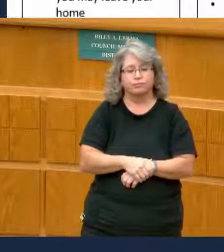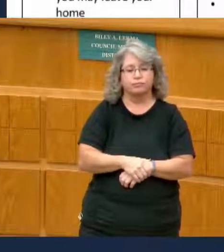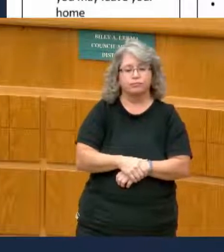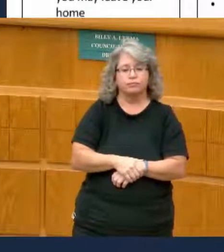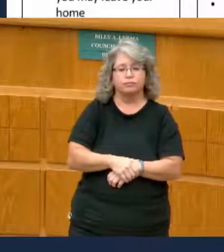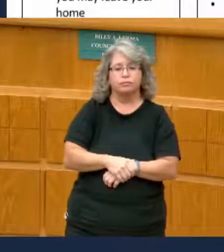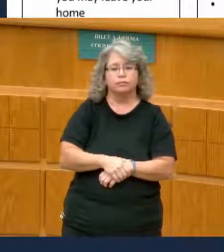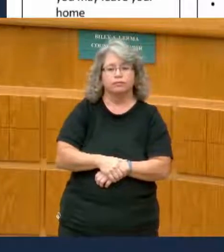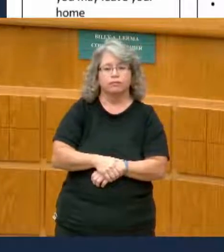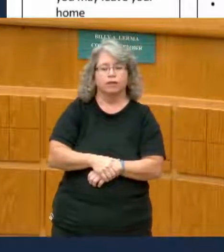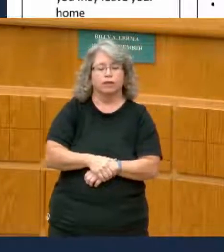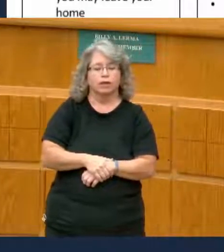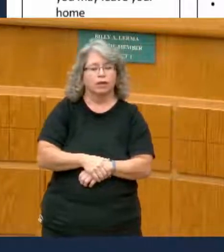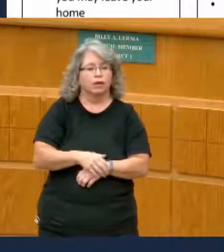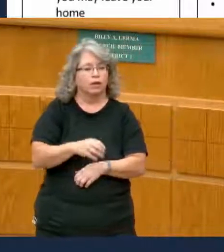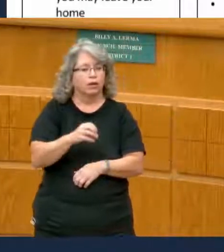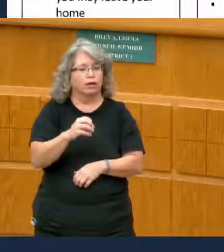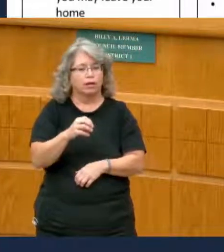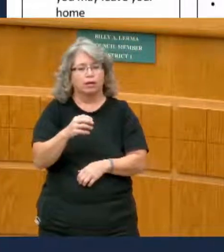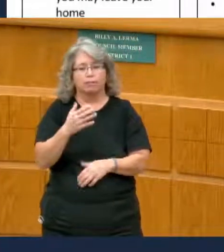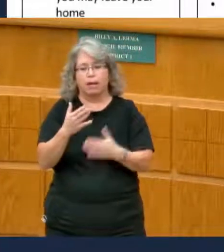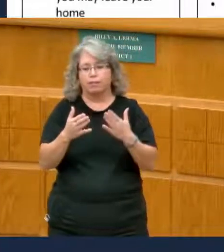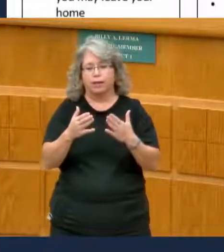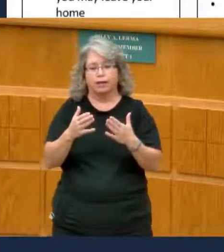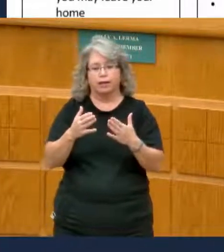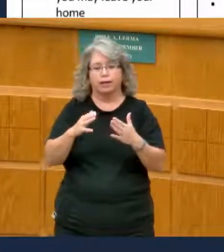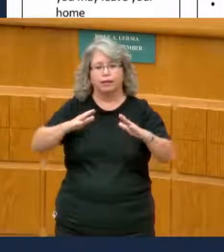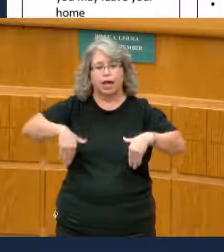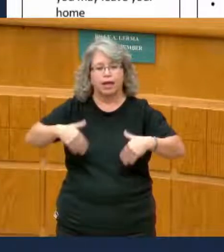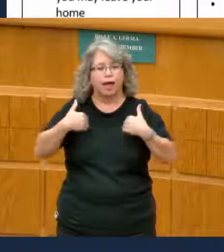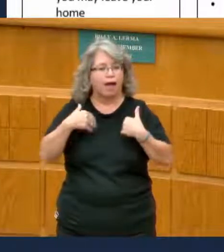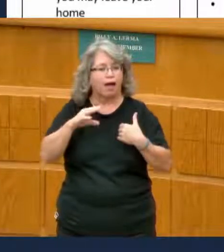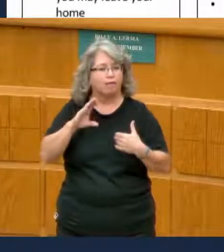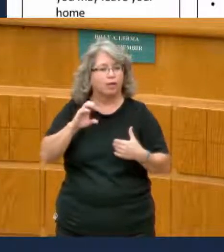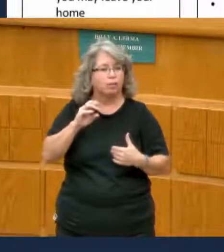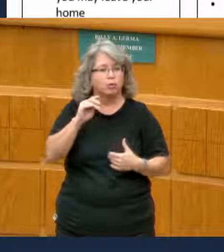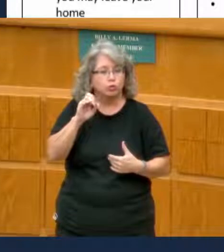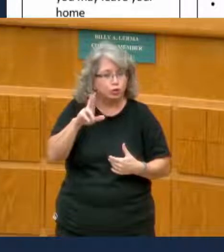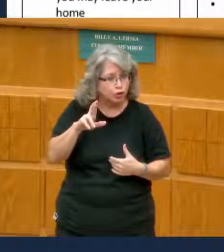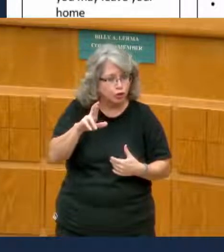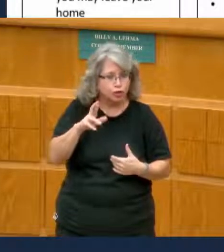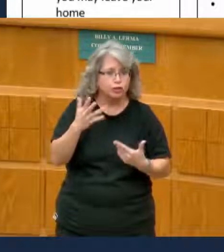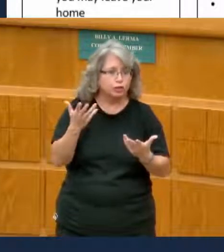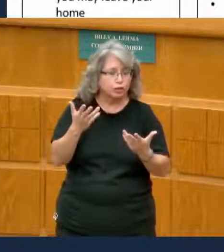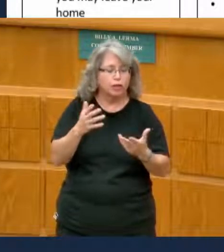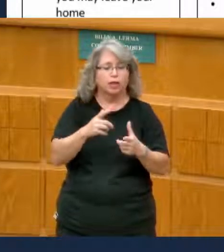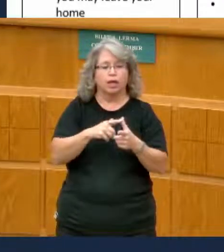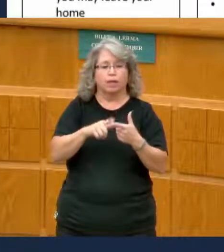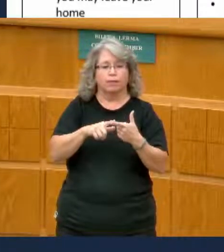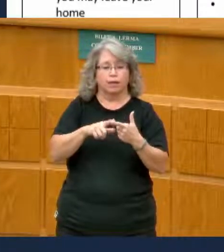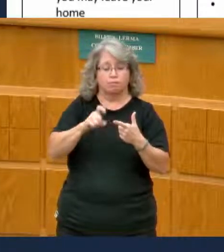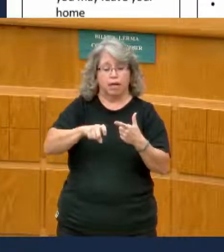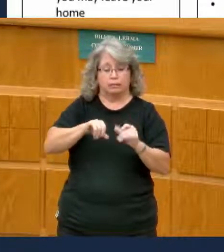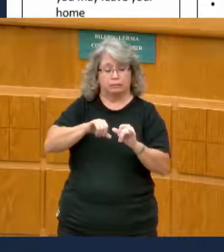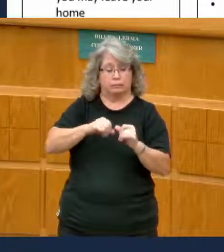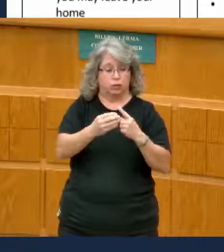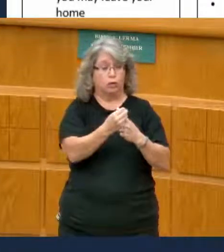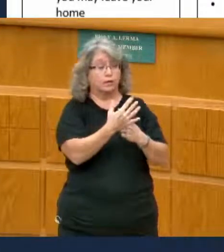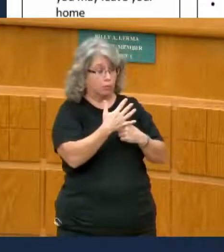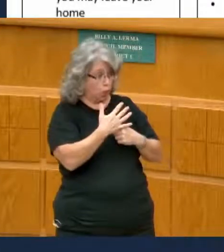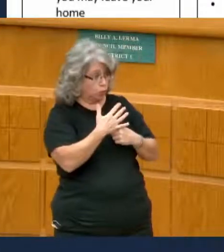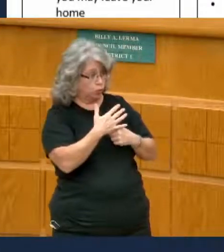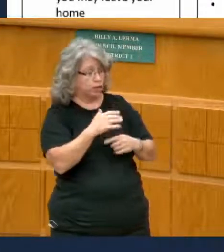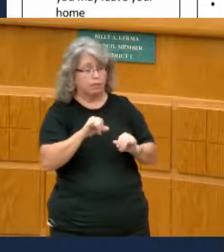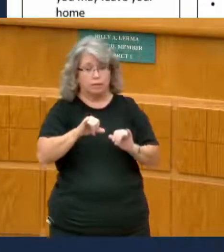one is, I haven't had my booster yet. This is what you have to do. You have to stay home for 5 days, and you must wear a mask